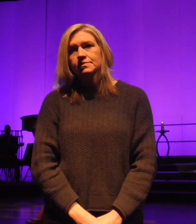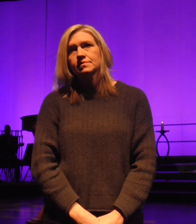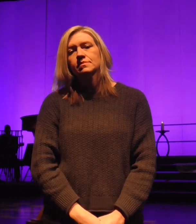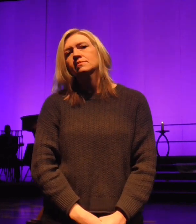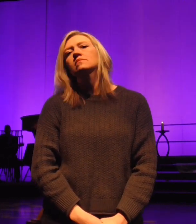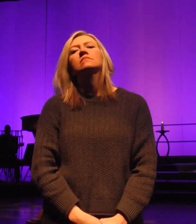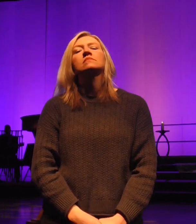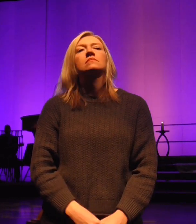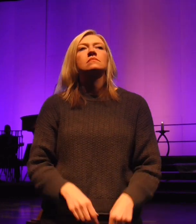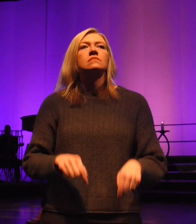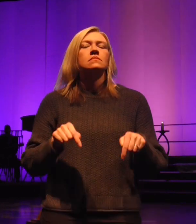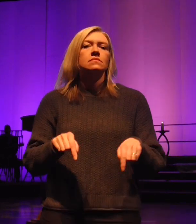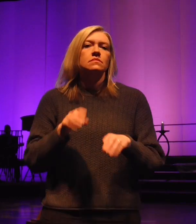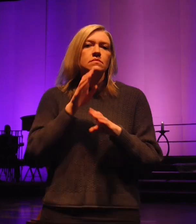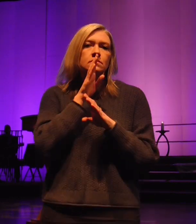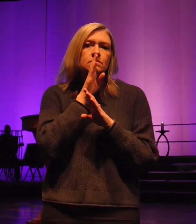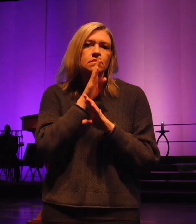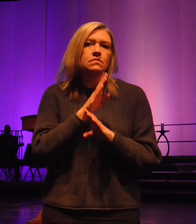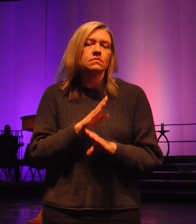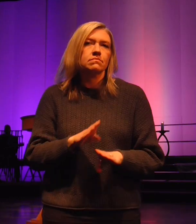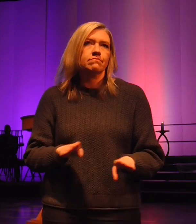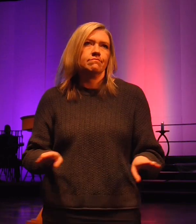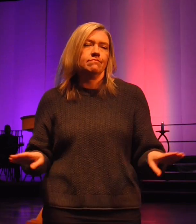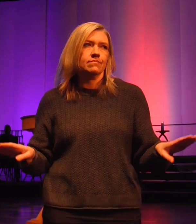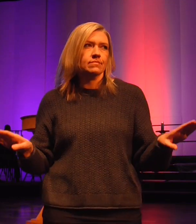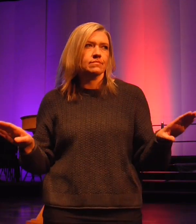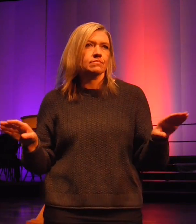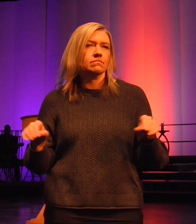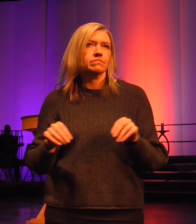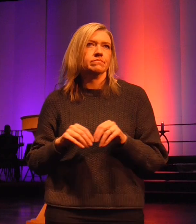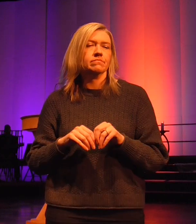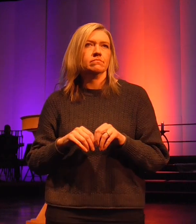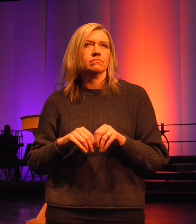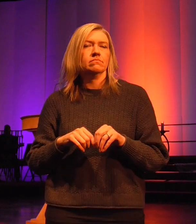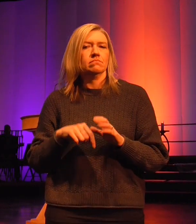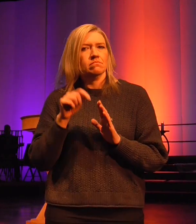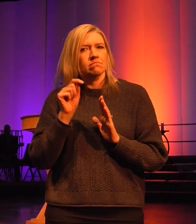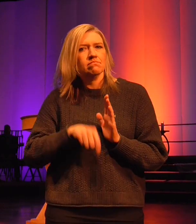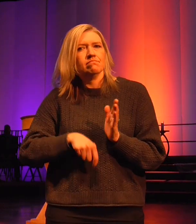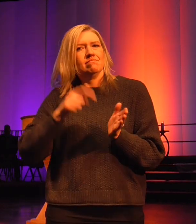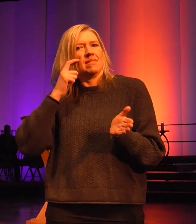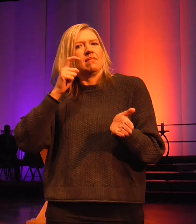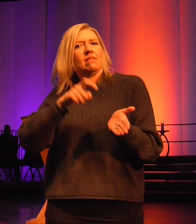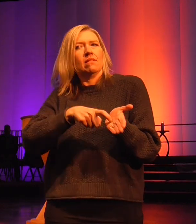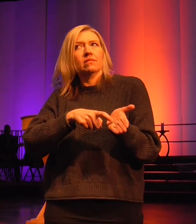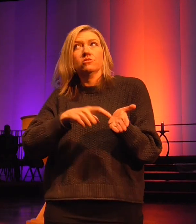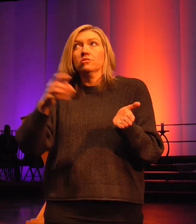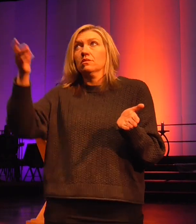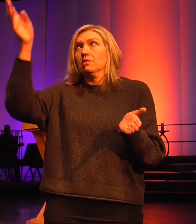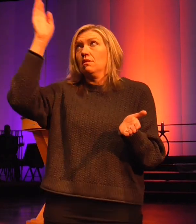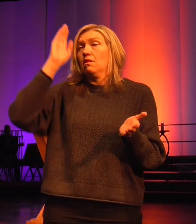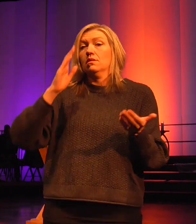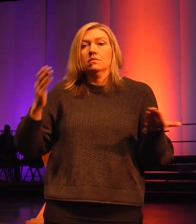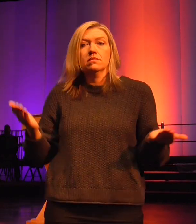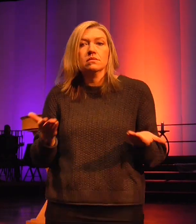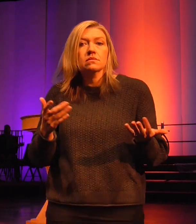And in this silence, we truly acknowledge that God is in this space.